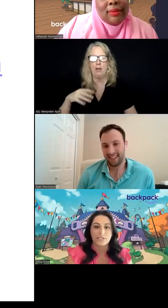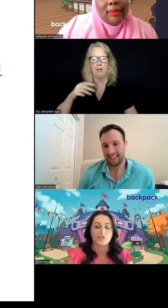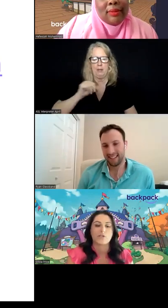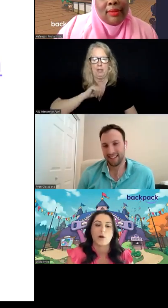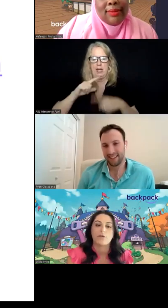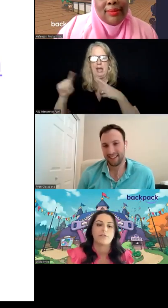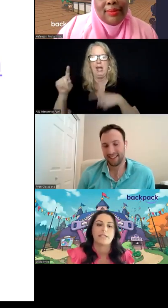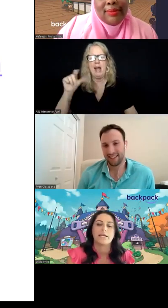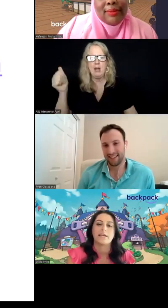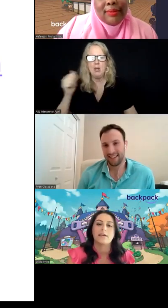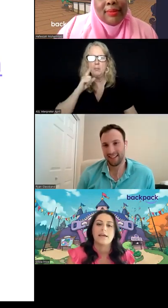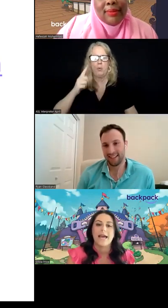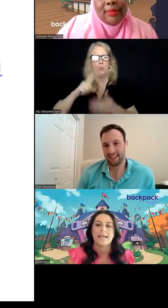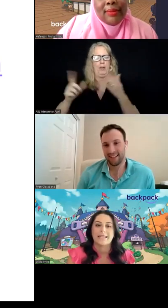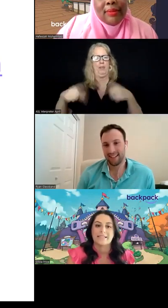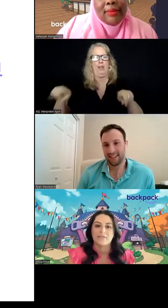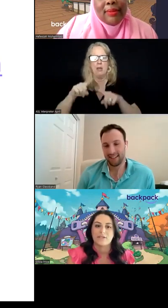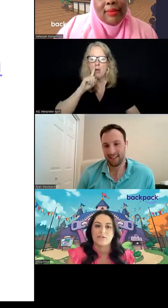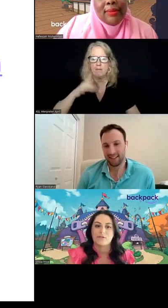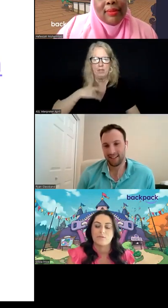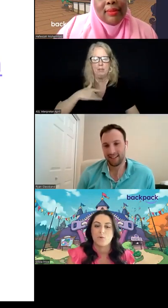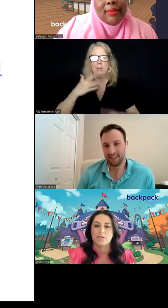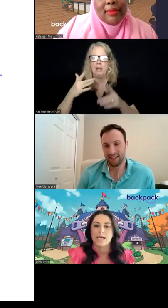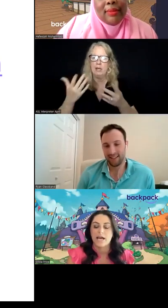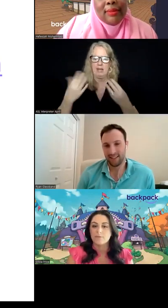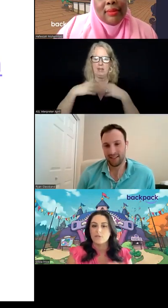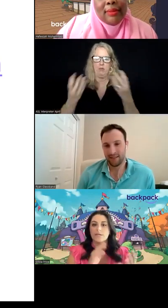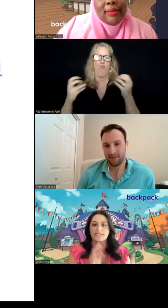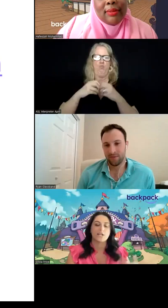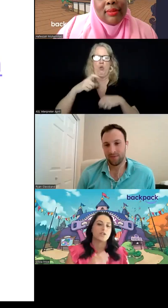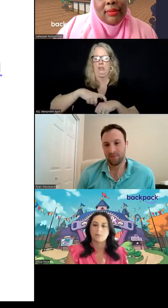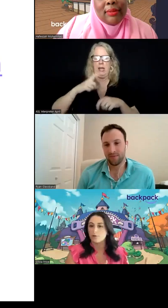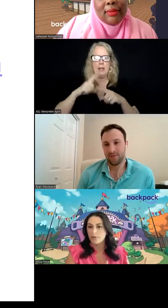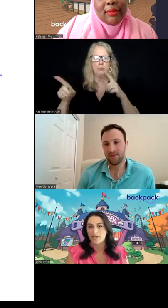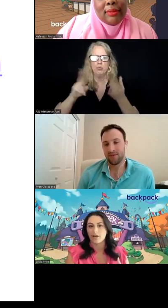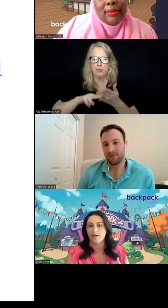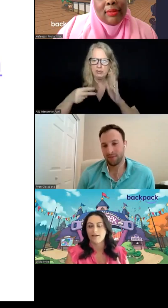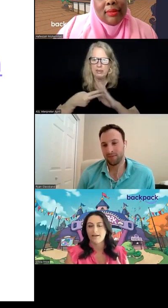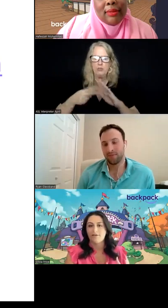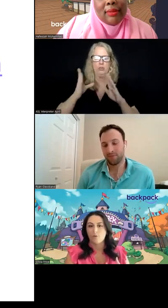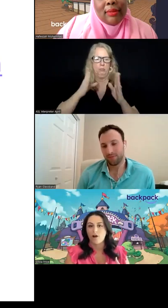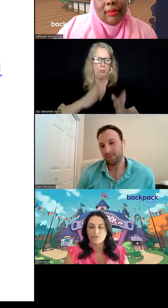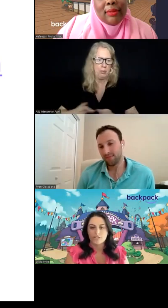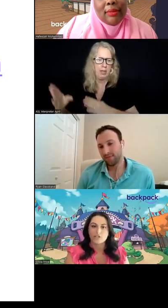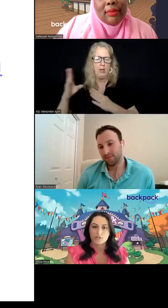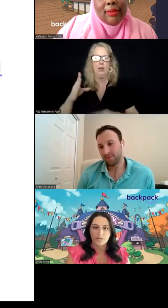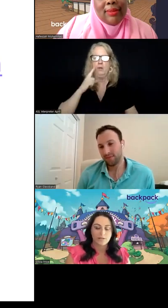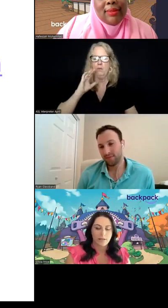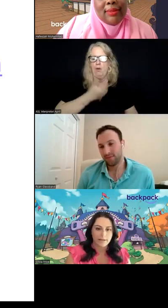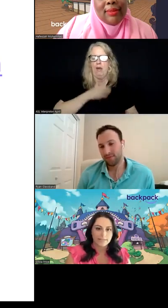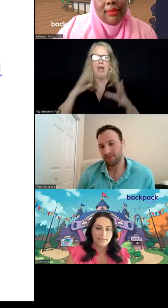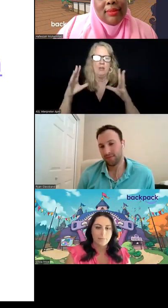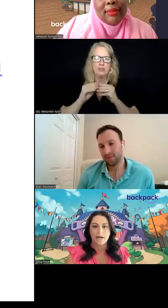fellow clinicians are feeling, and has given us more time to intentionally prepare for our sessions